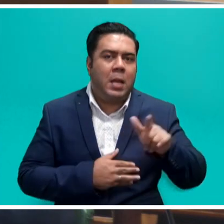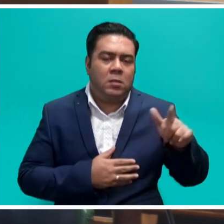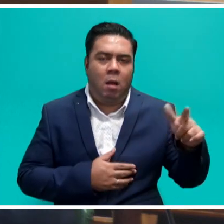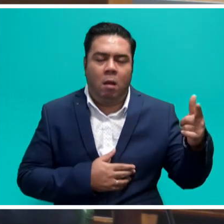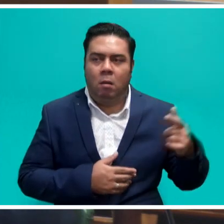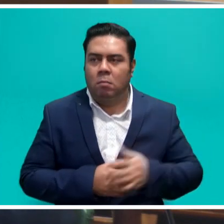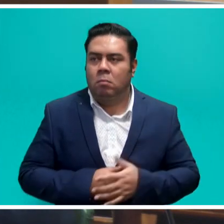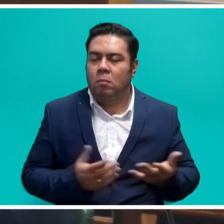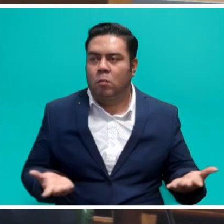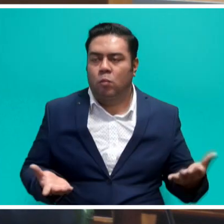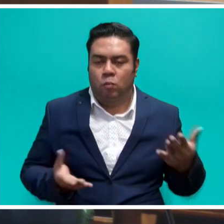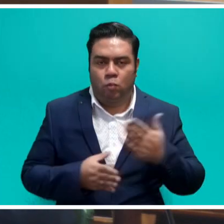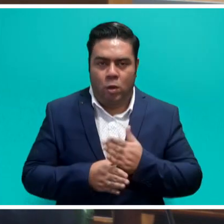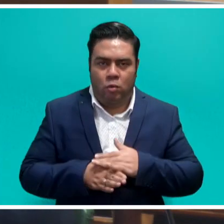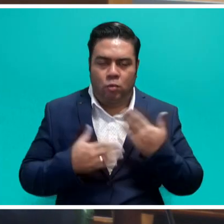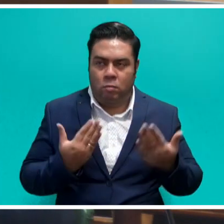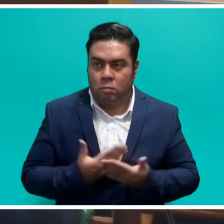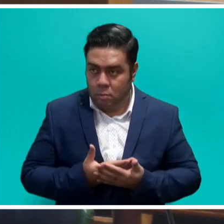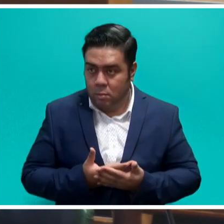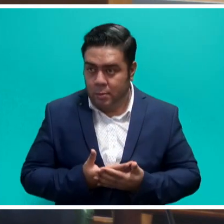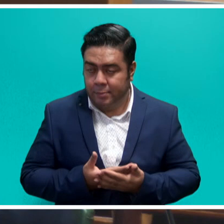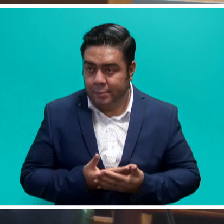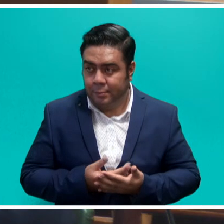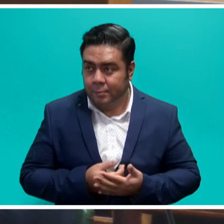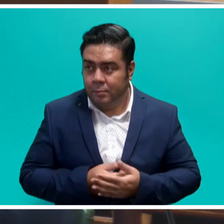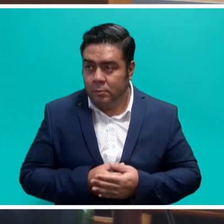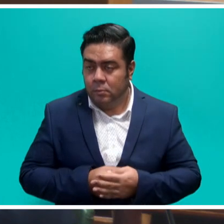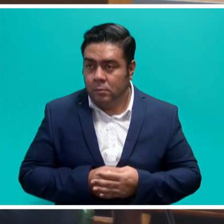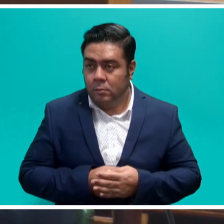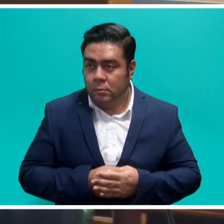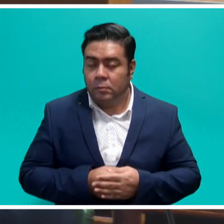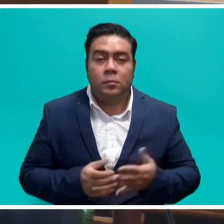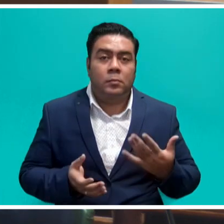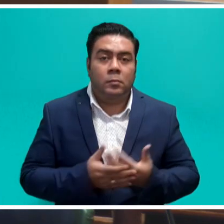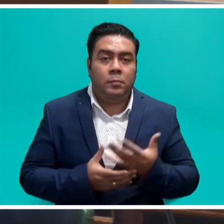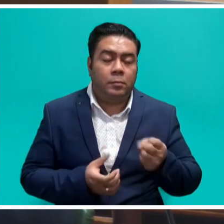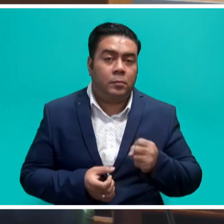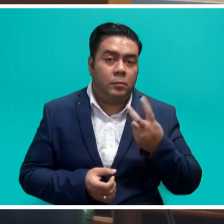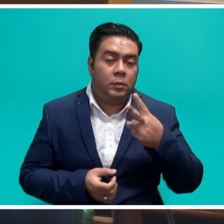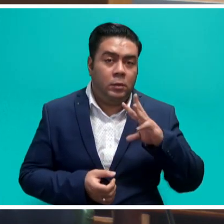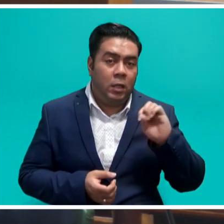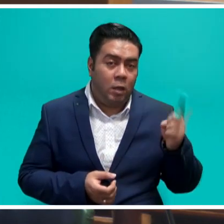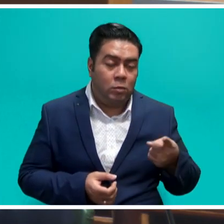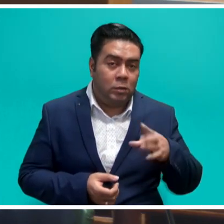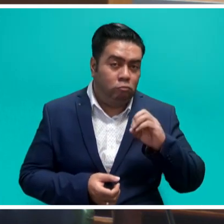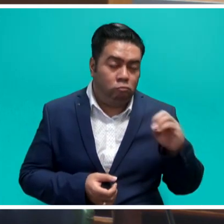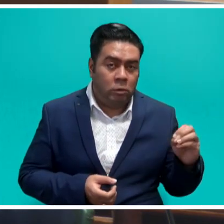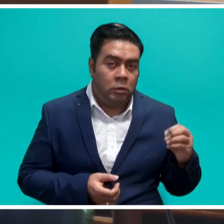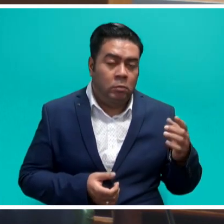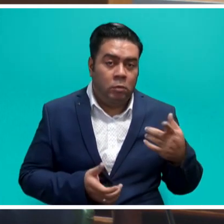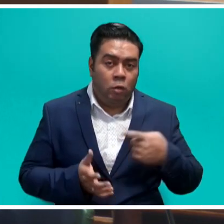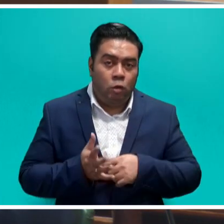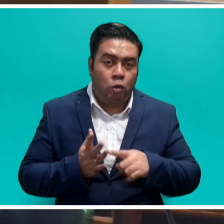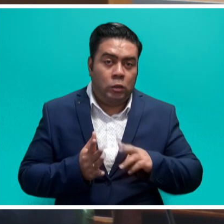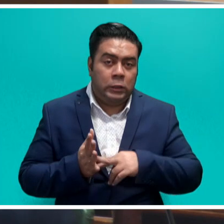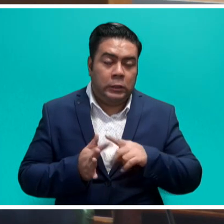This investment, Mr. Speaker, is expected to facilitate transportation of additional 20,000 tons of cane. Regarding direct support